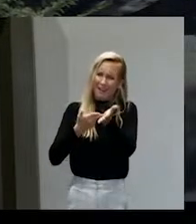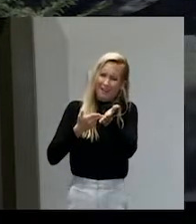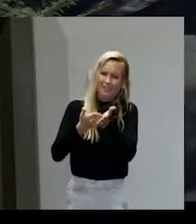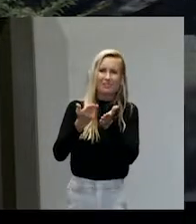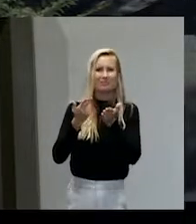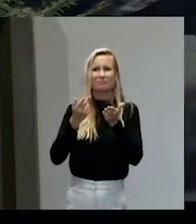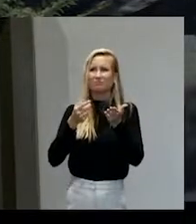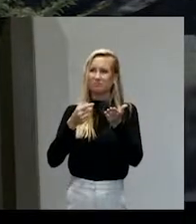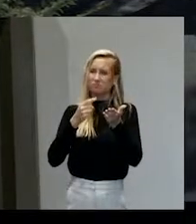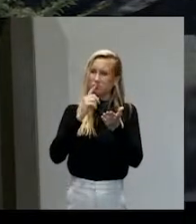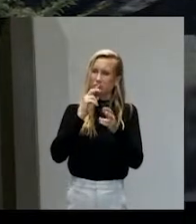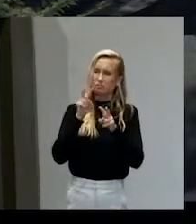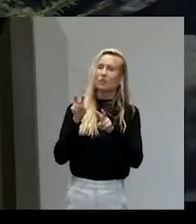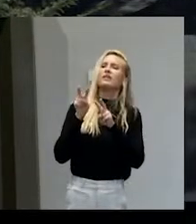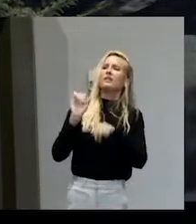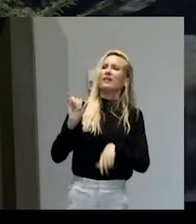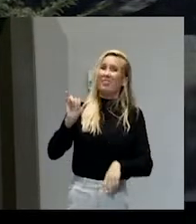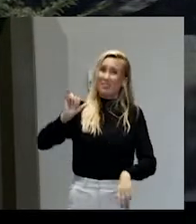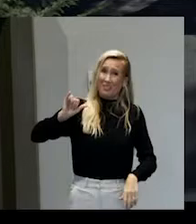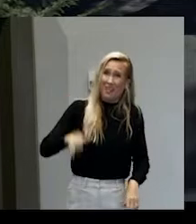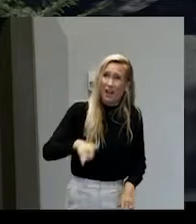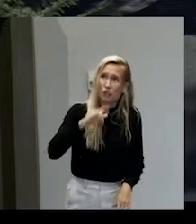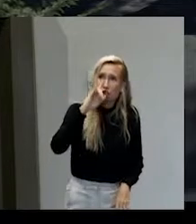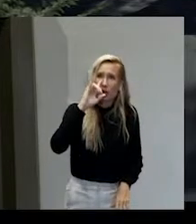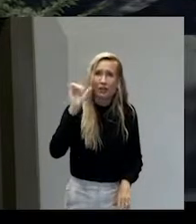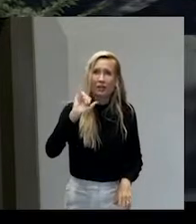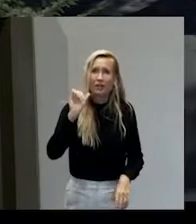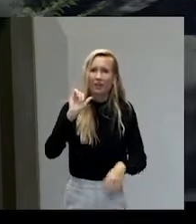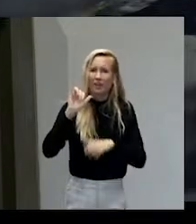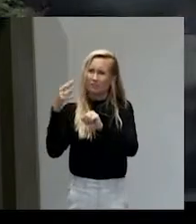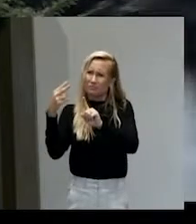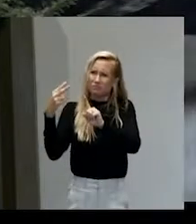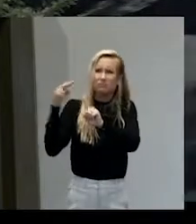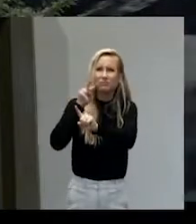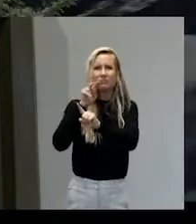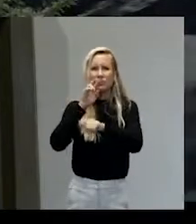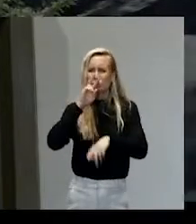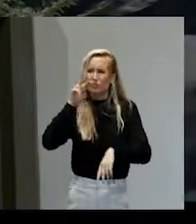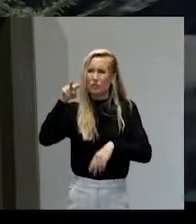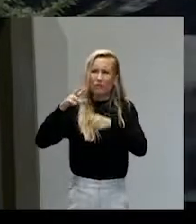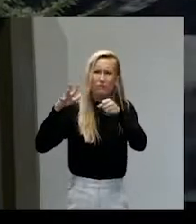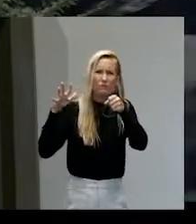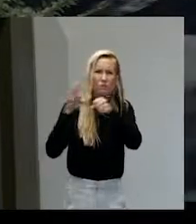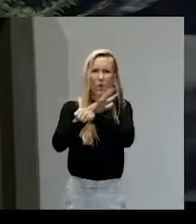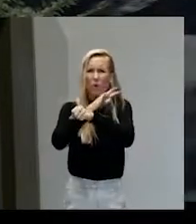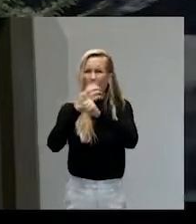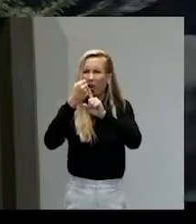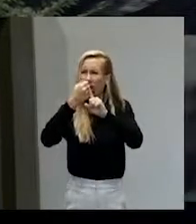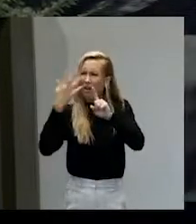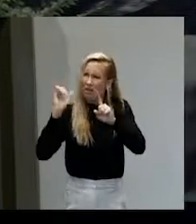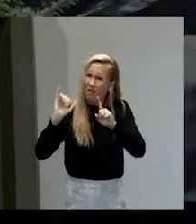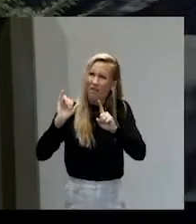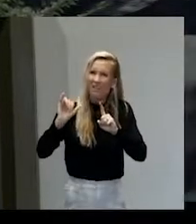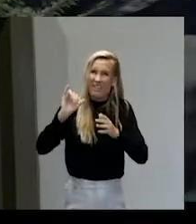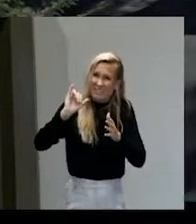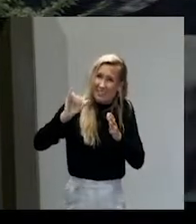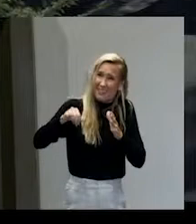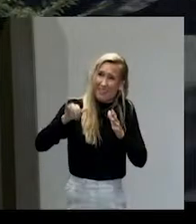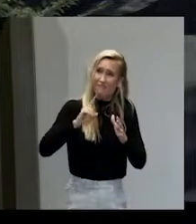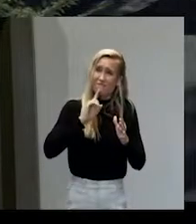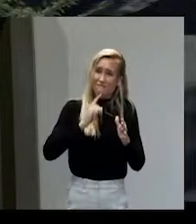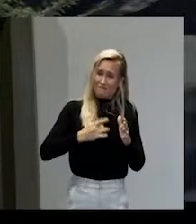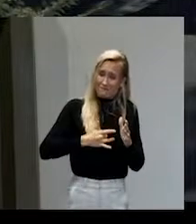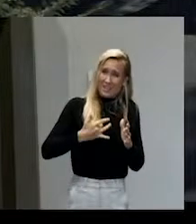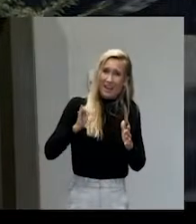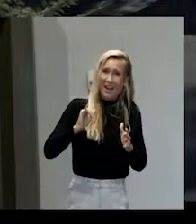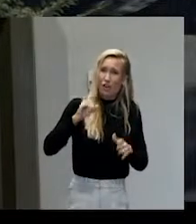the show is, as we see it through the eyes of those with autism, though it shows other people's characters as well. But having people empathize